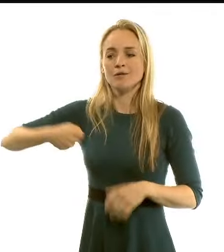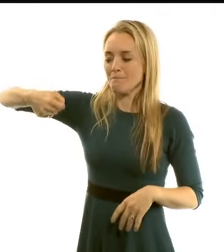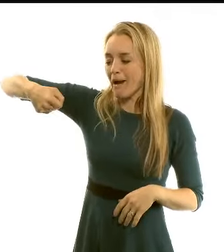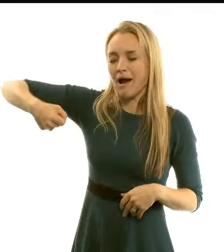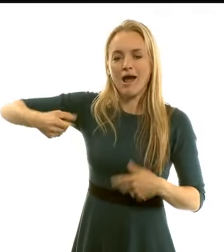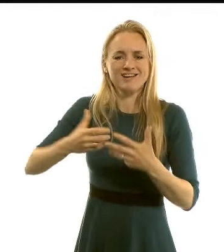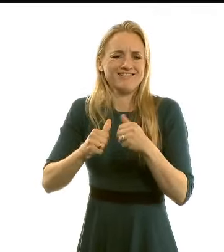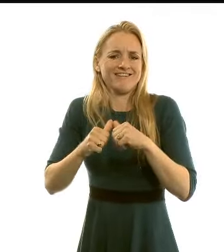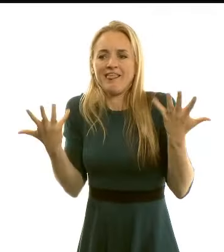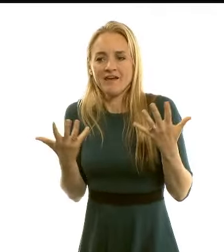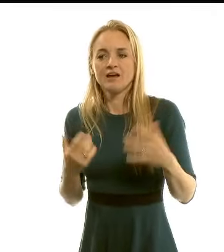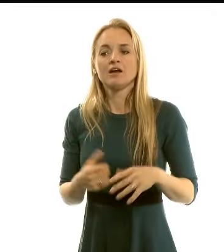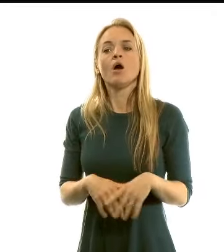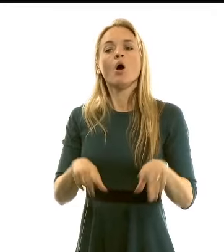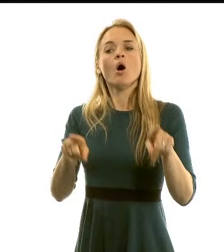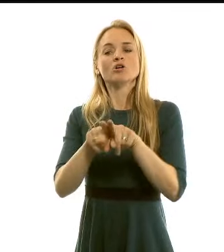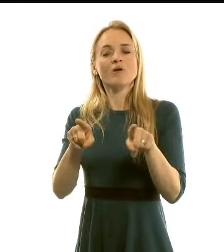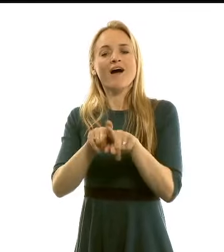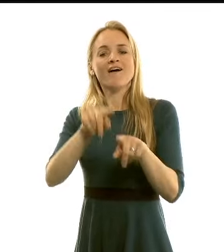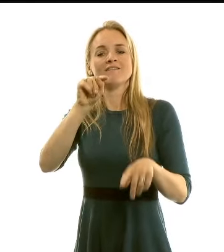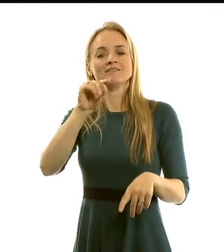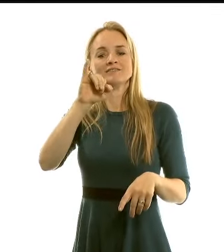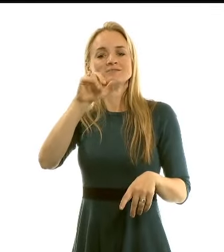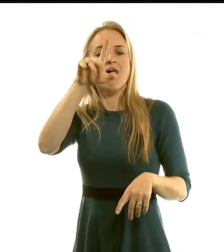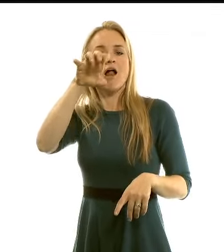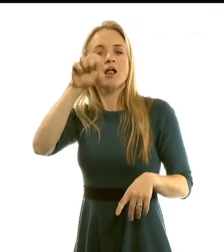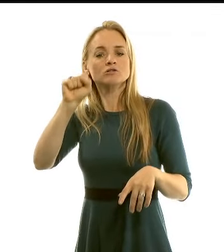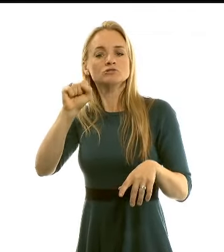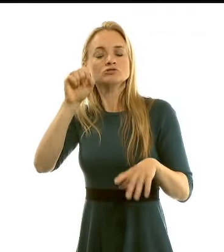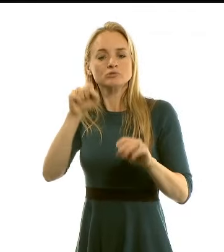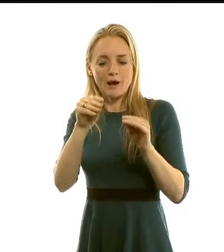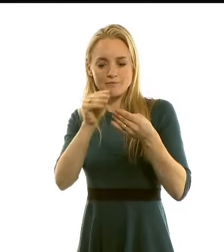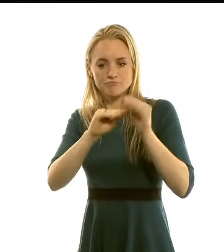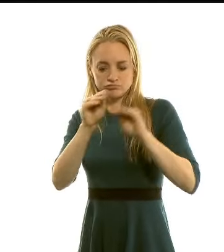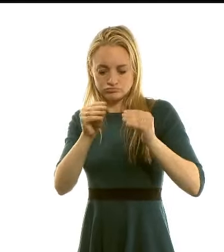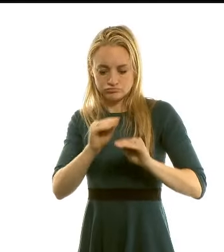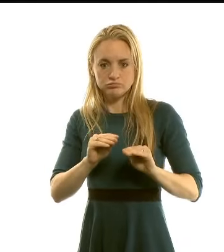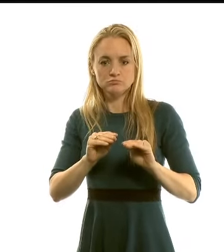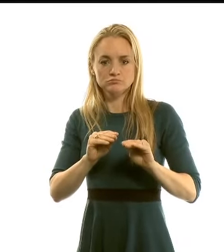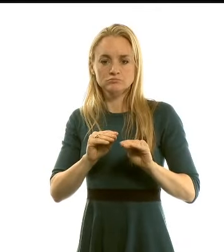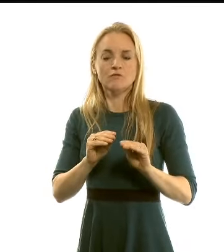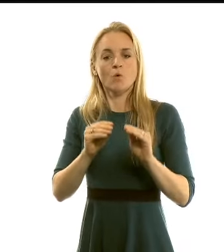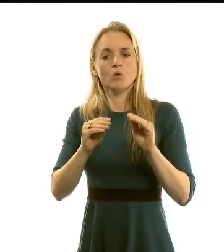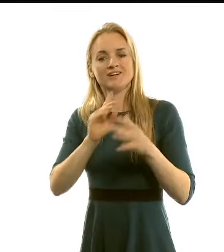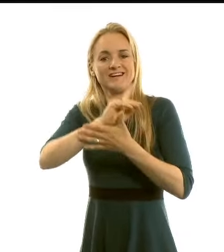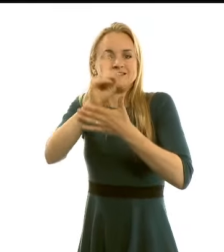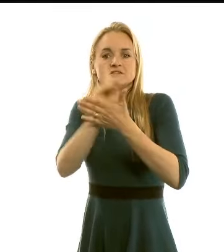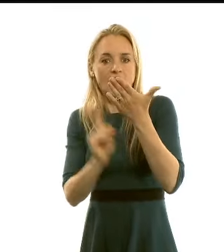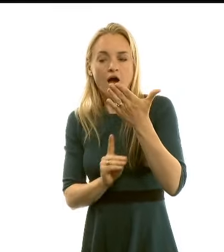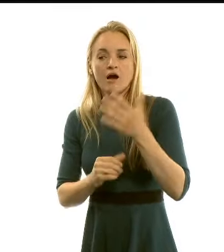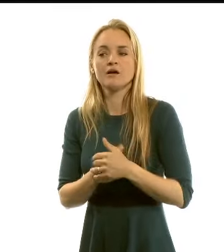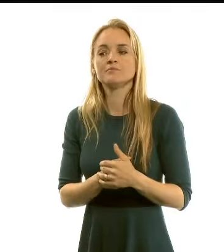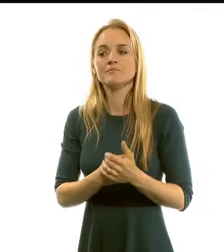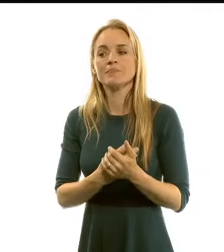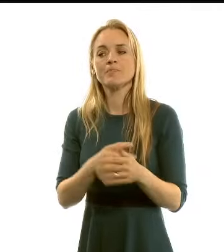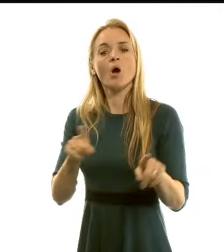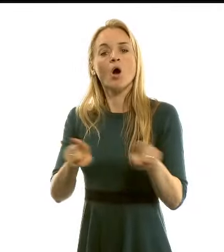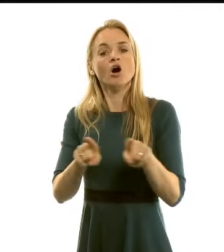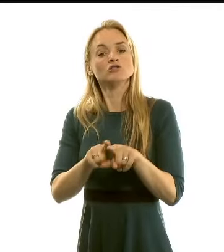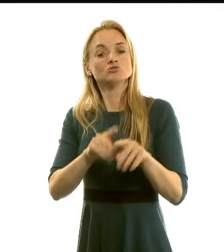tiles can be used to make lots of different designs. Or the adhesive version is perfect for brightening up those hard surfaces in your